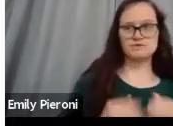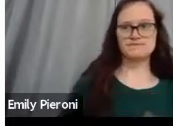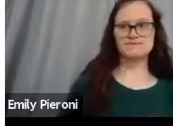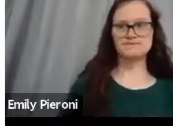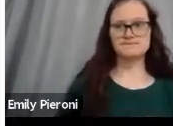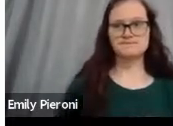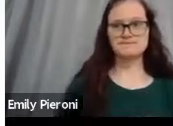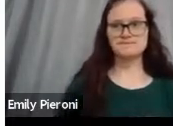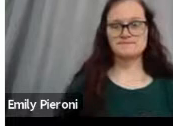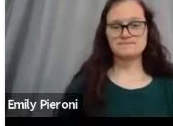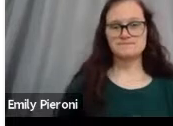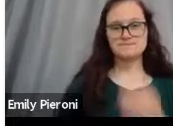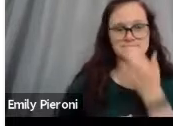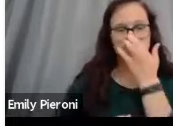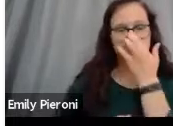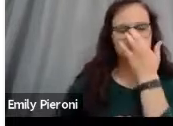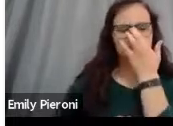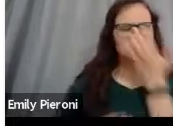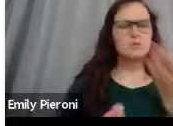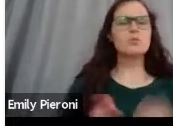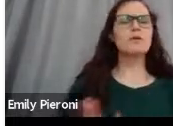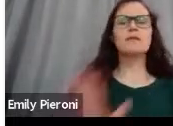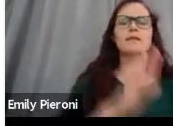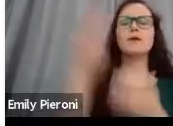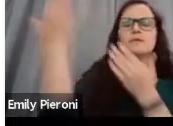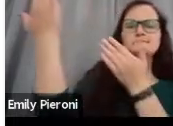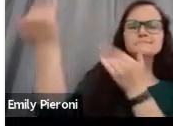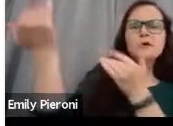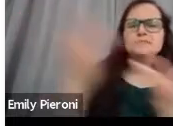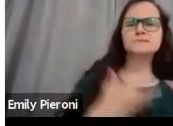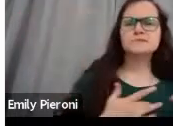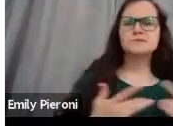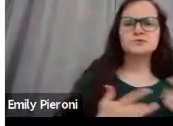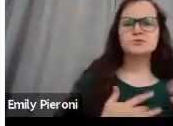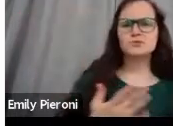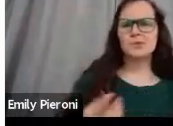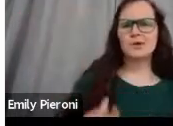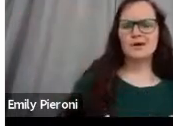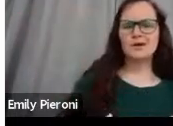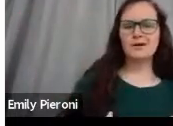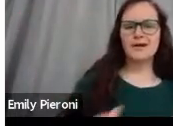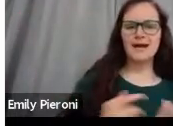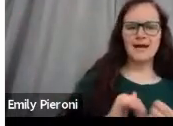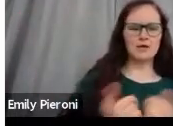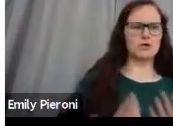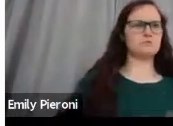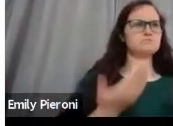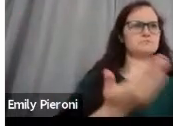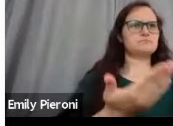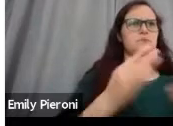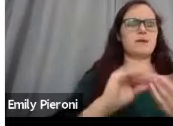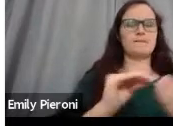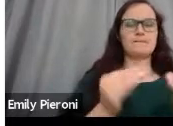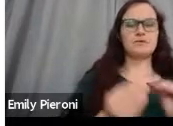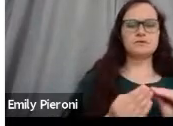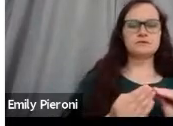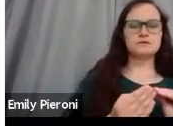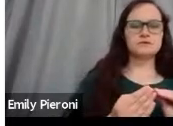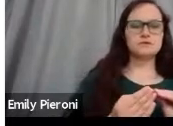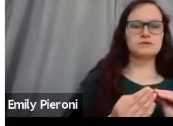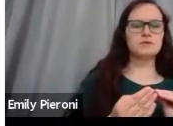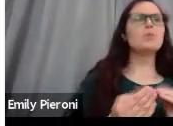You want to know what their hopes and concerns are. How can you present data if you don't understand what it is that they want to know?